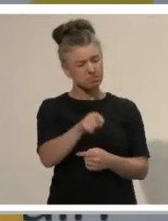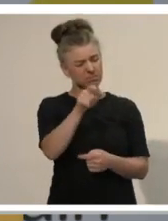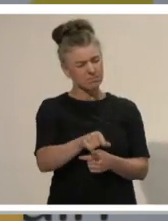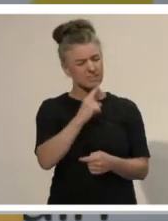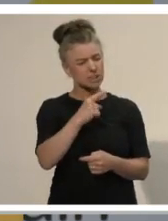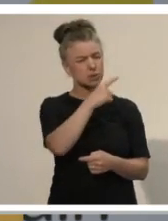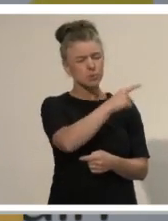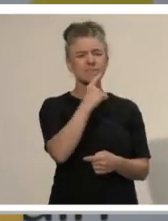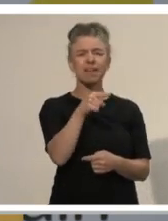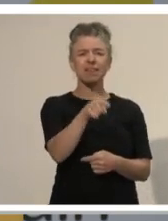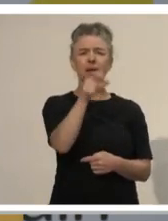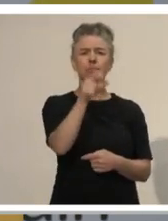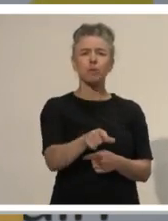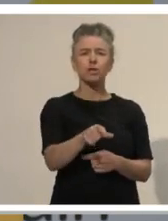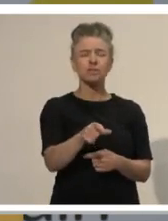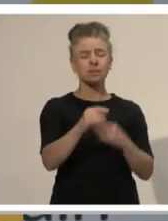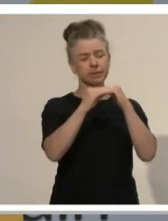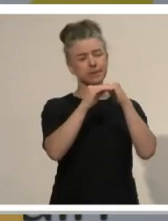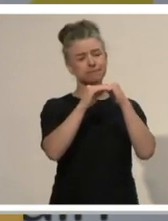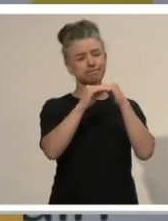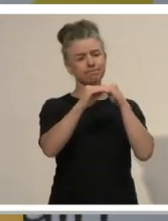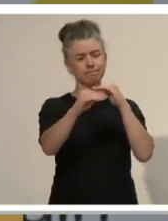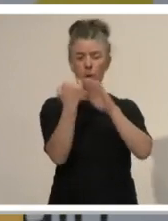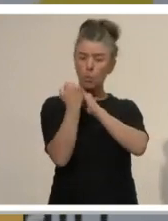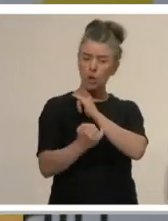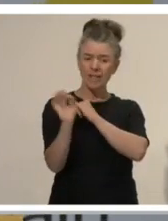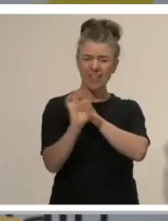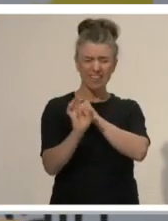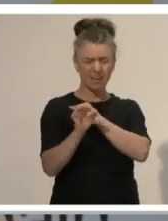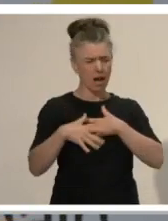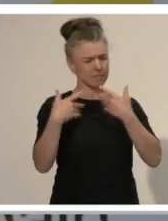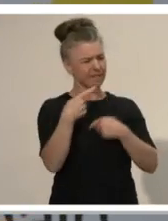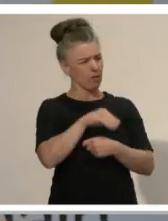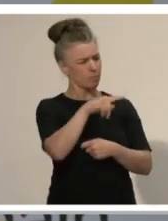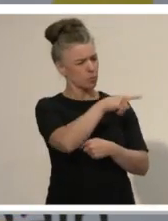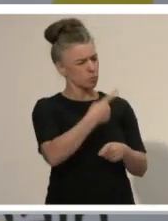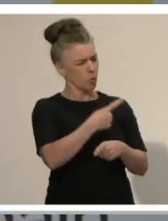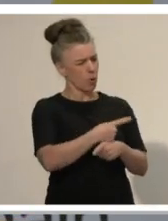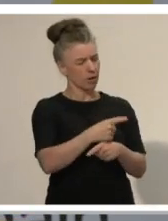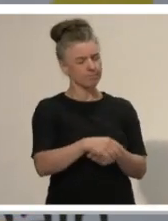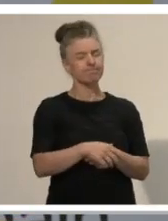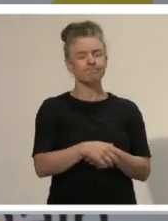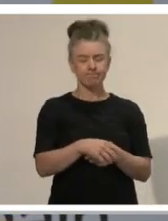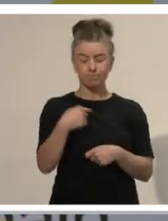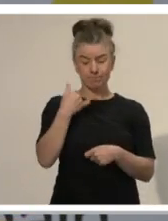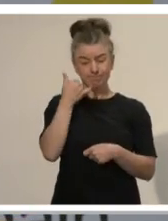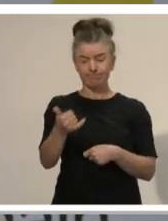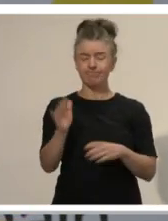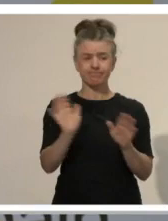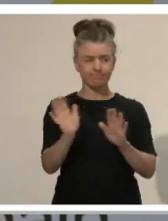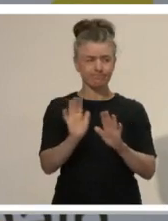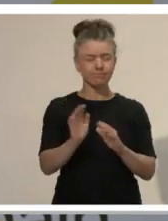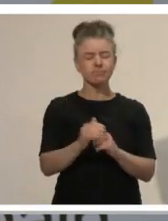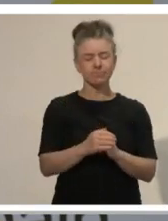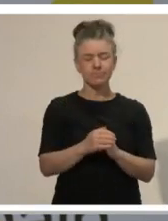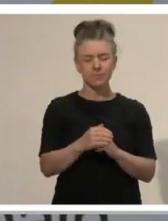the person was stable. Yes, so I haven't personally, but I know the medical officer of health has, and we, through our comms team,